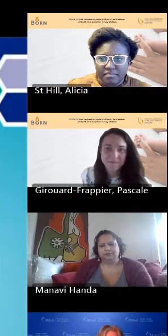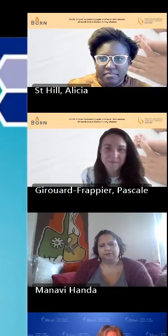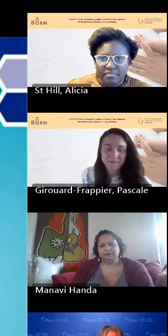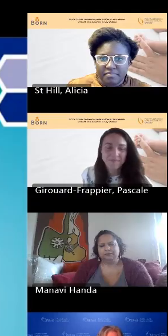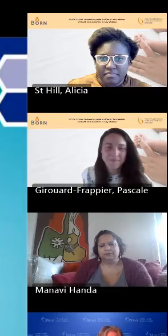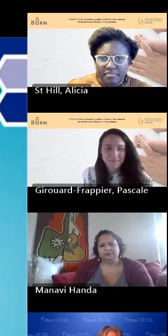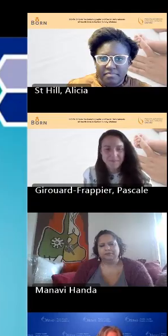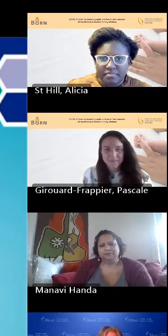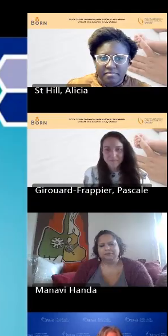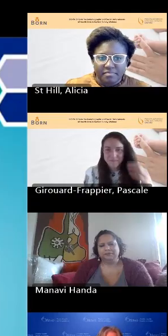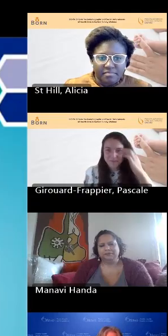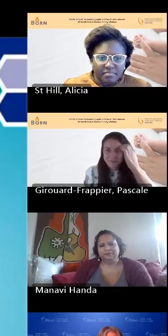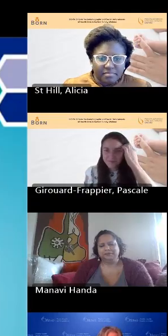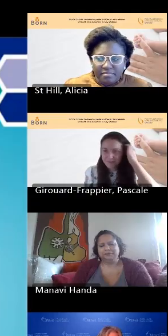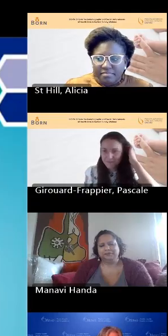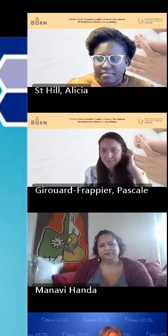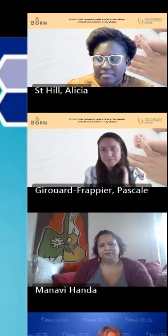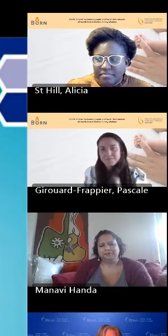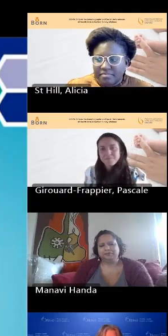you today.